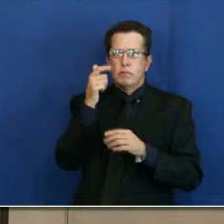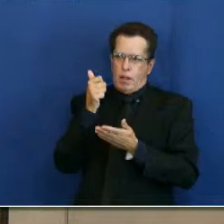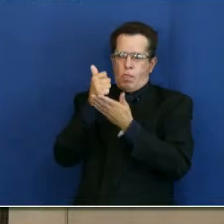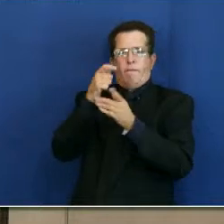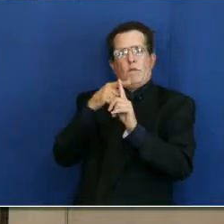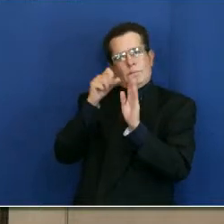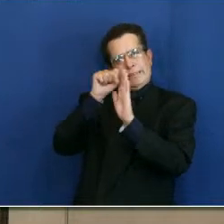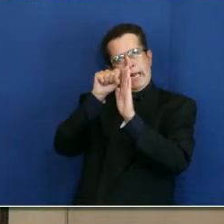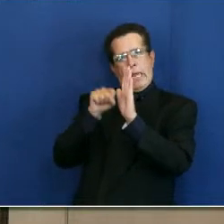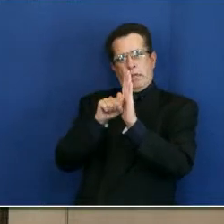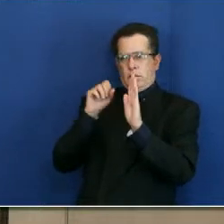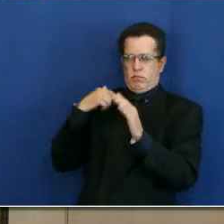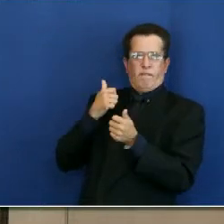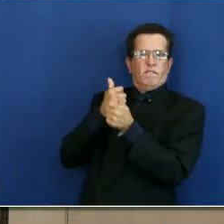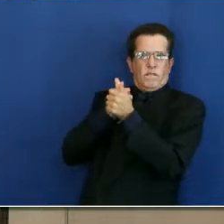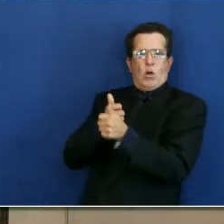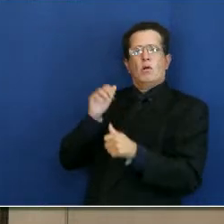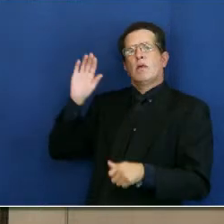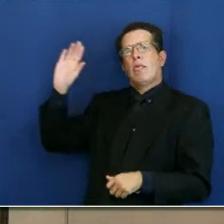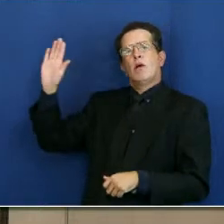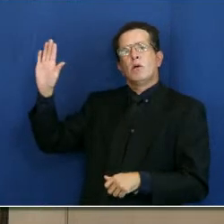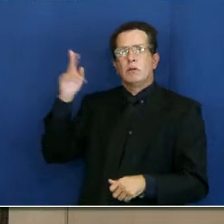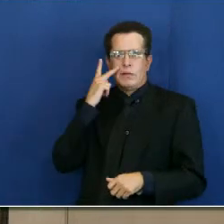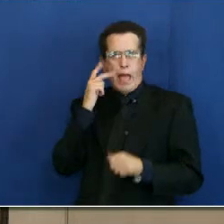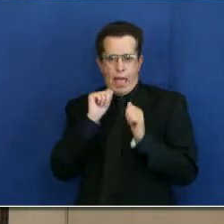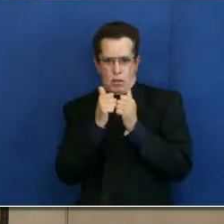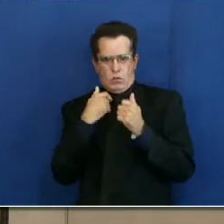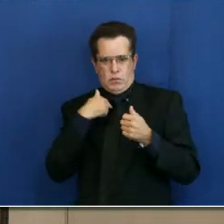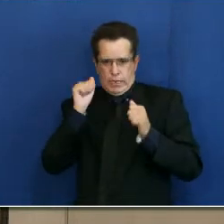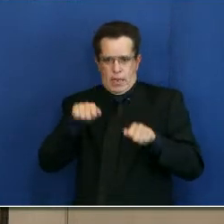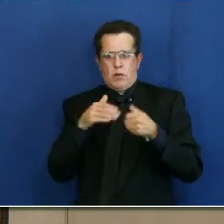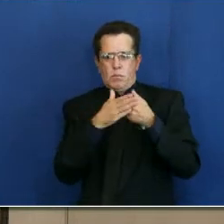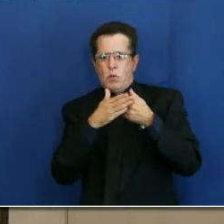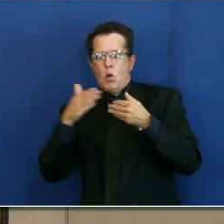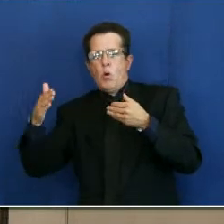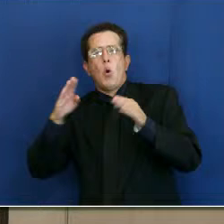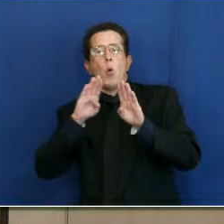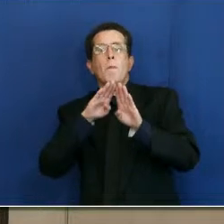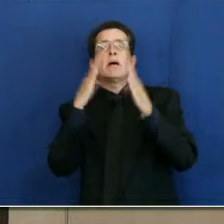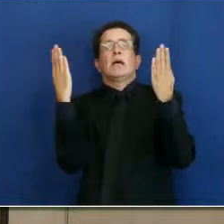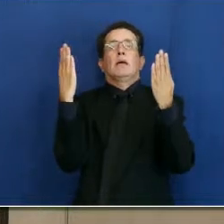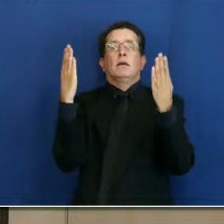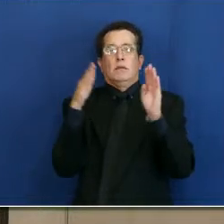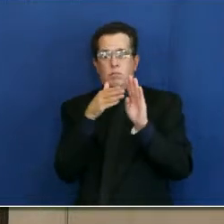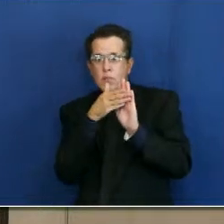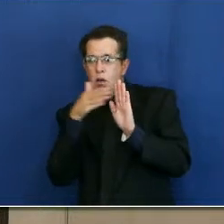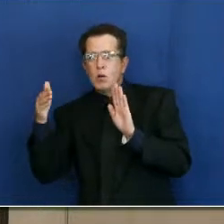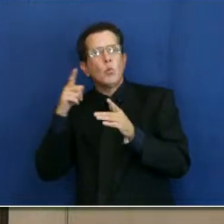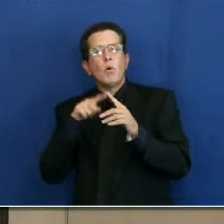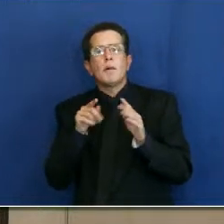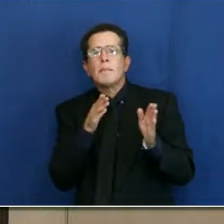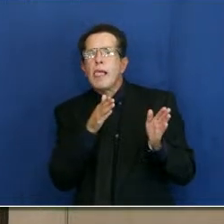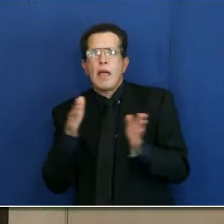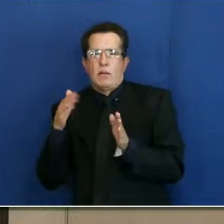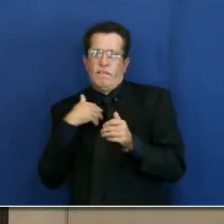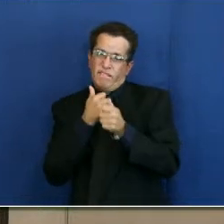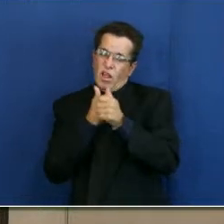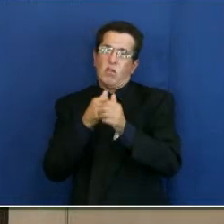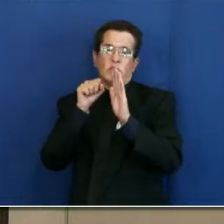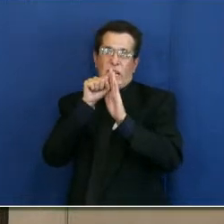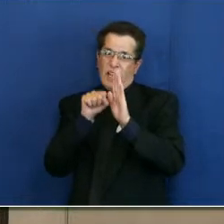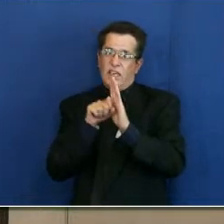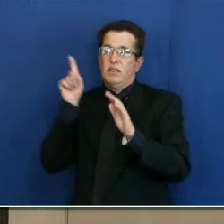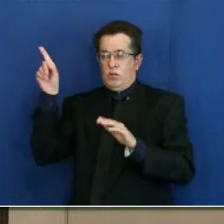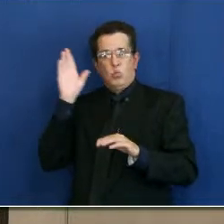state, on how to reopen up, if you will. So that information is